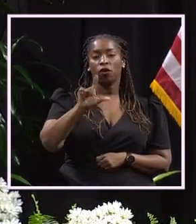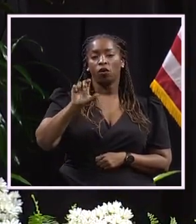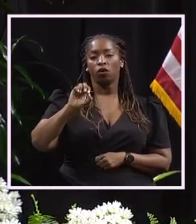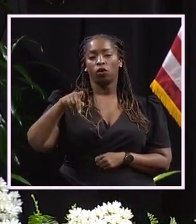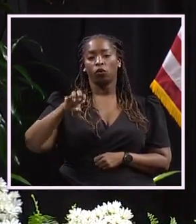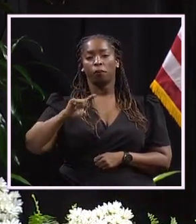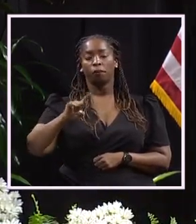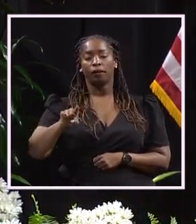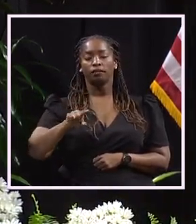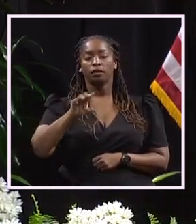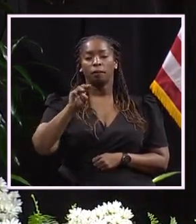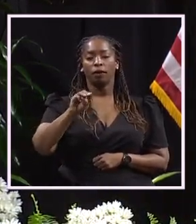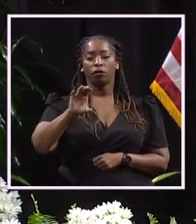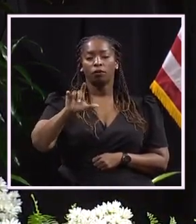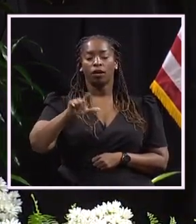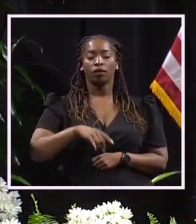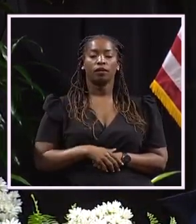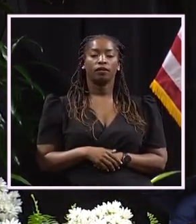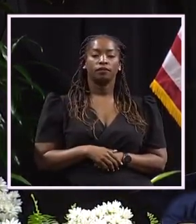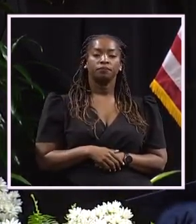Everardo Barrera.